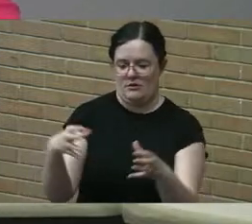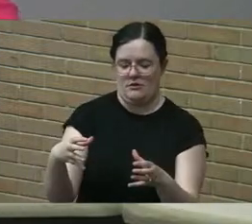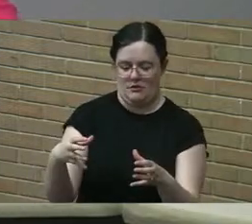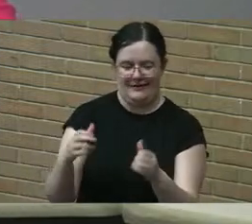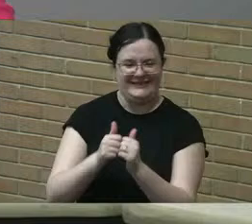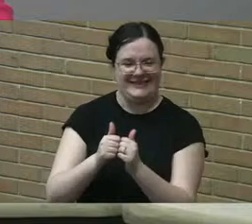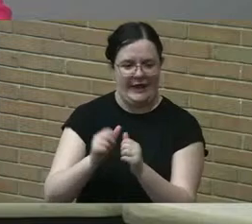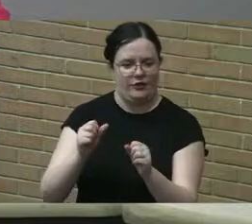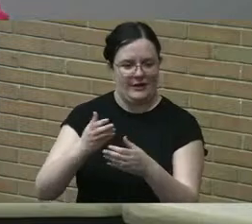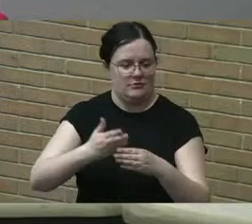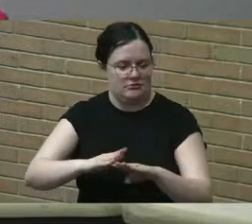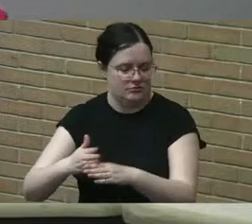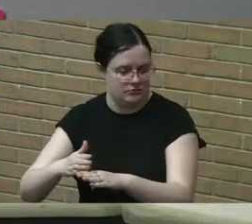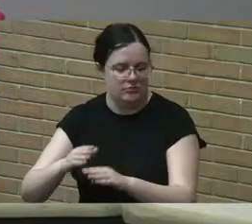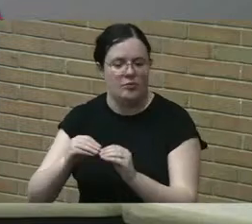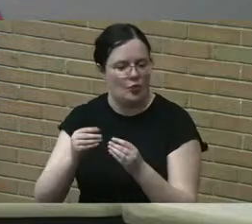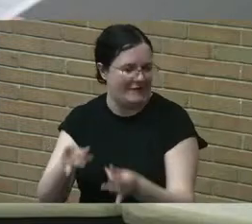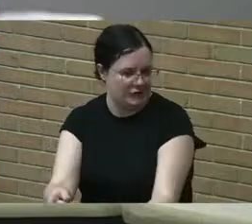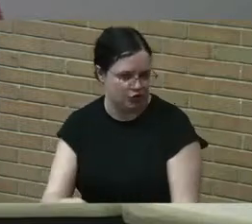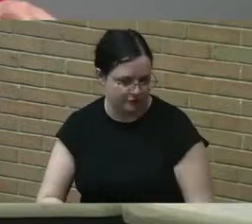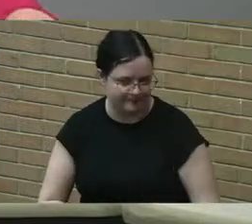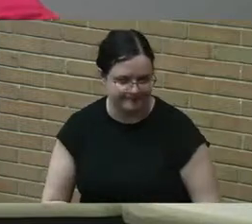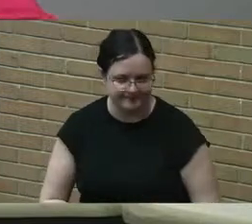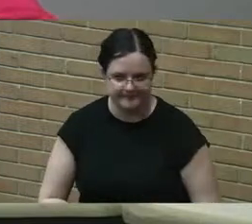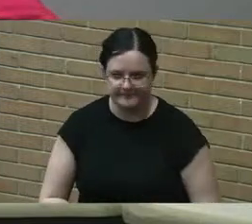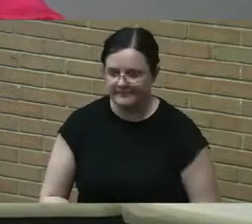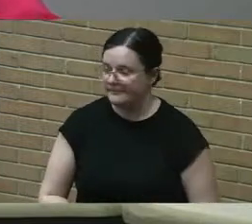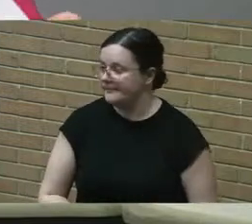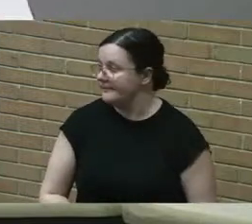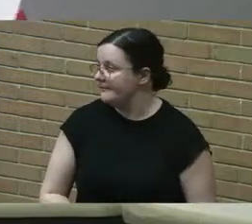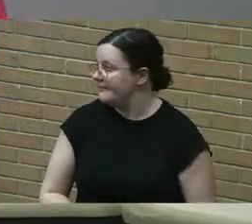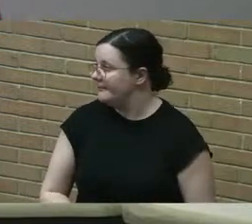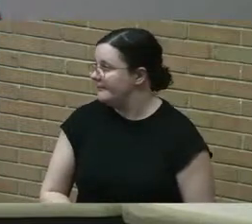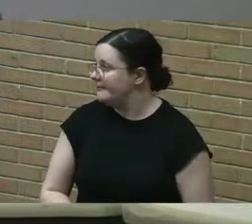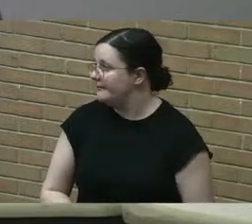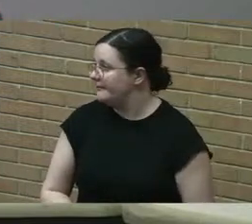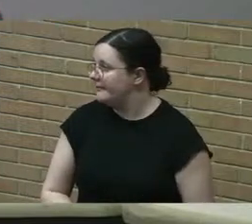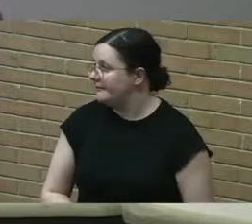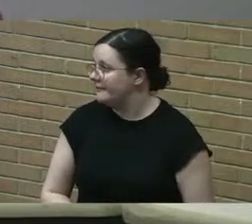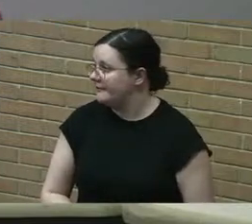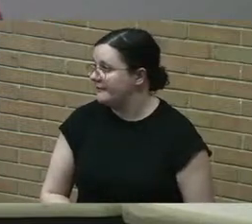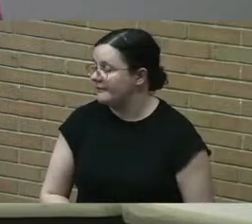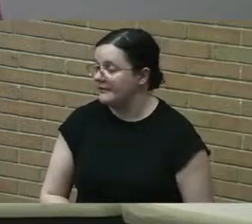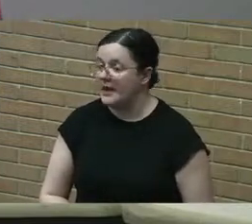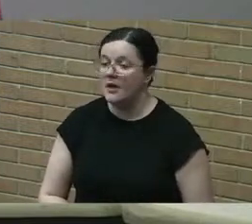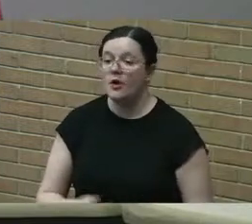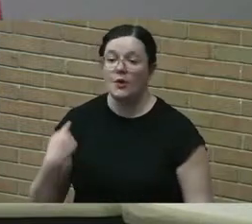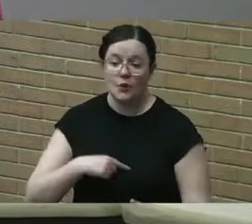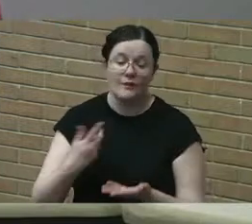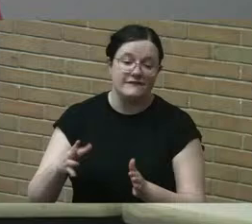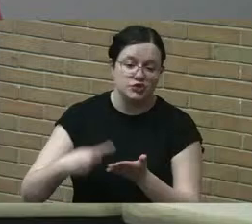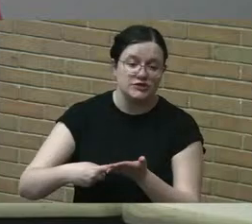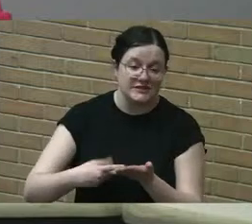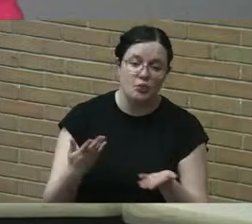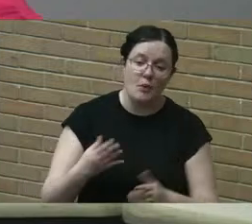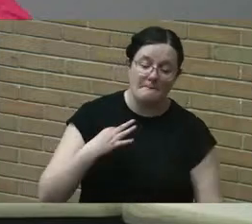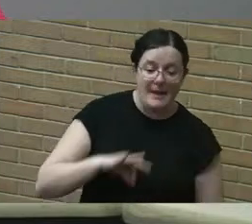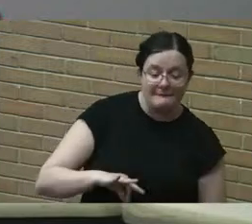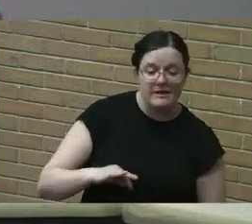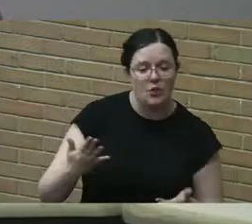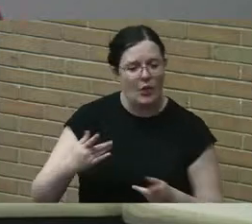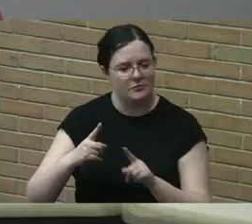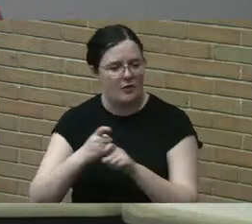and developed efficiently. Benefits and complications were discussed